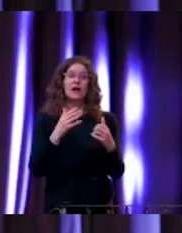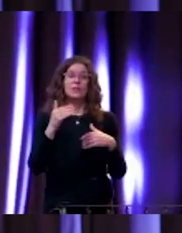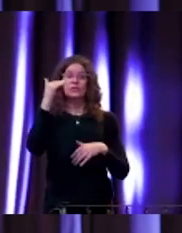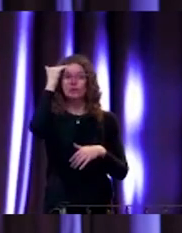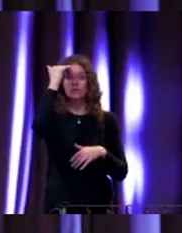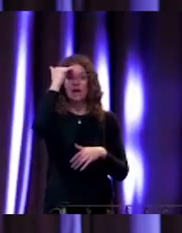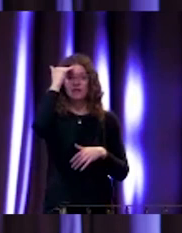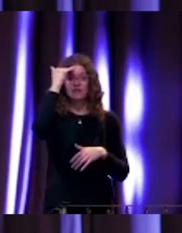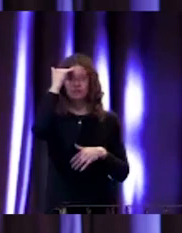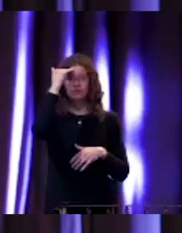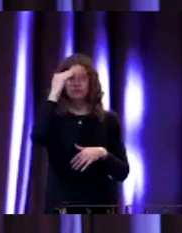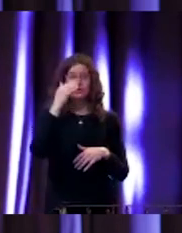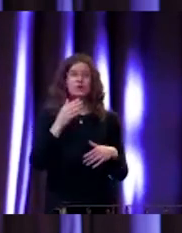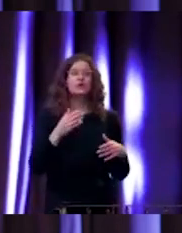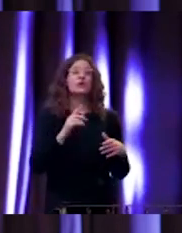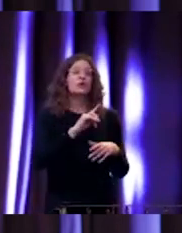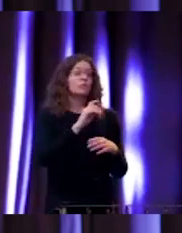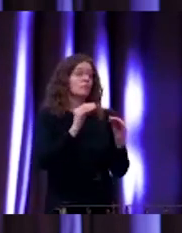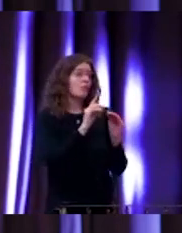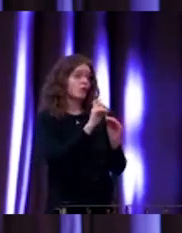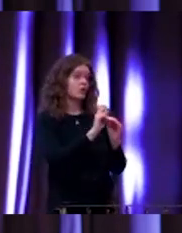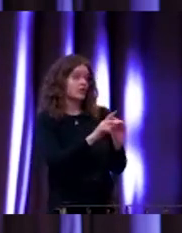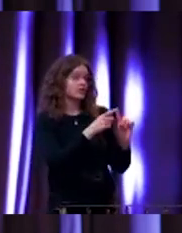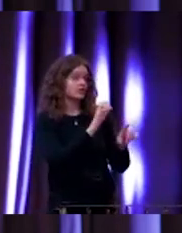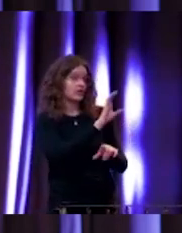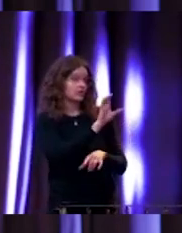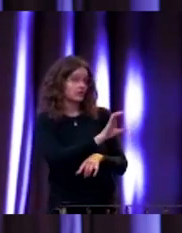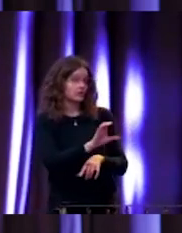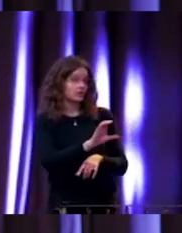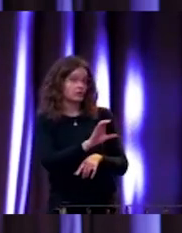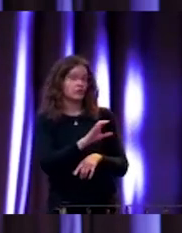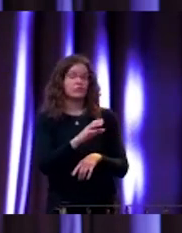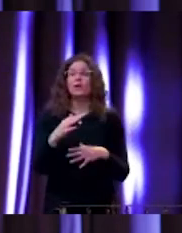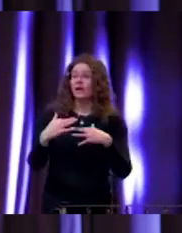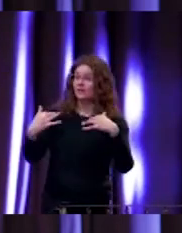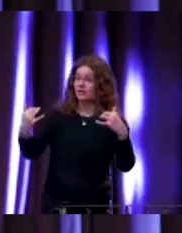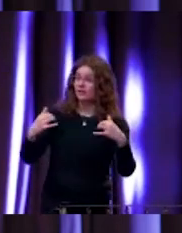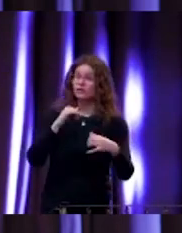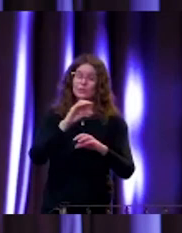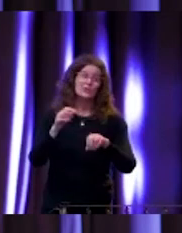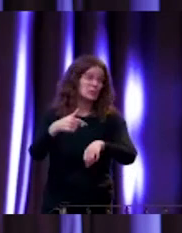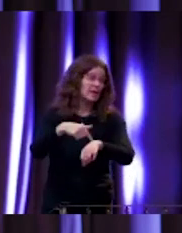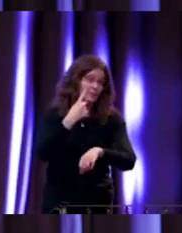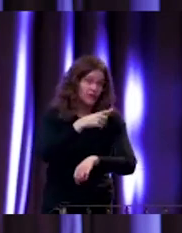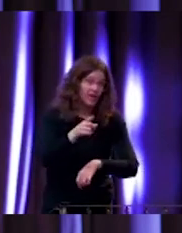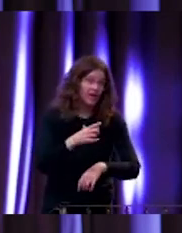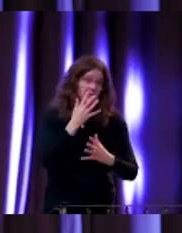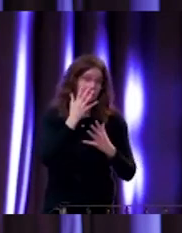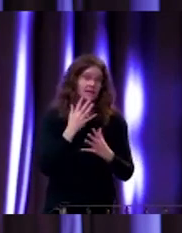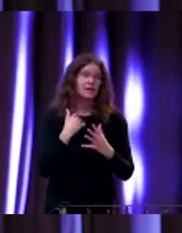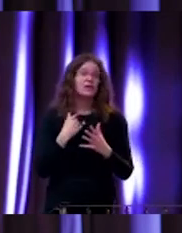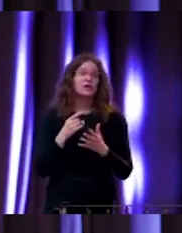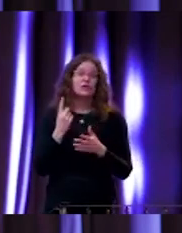in the room and from our Zoom attendees that we unfortunately did not have time for today. The ones that I have in writing, I'm happy to share with our